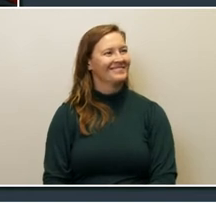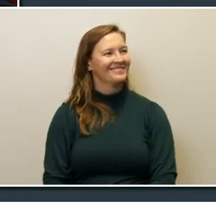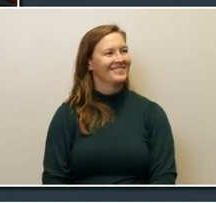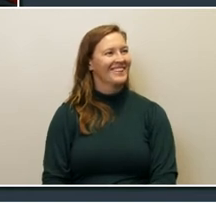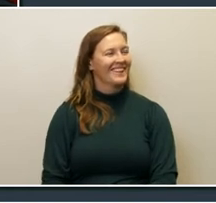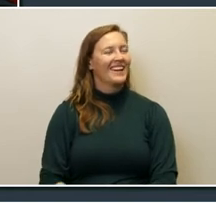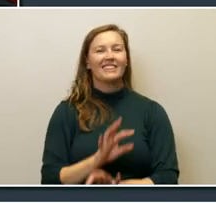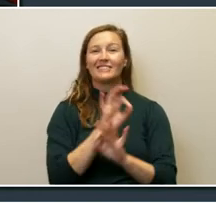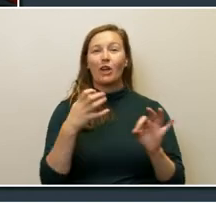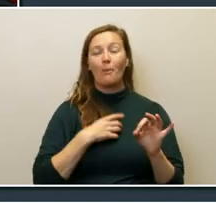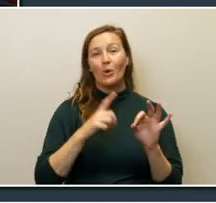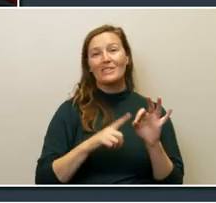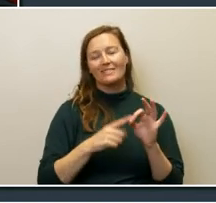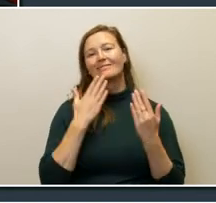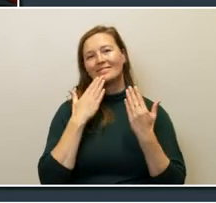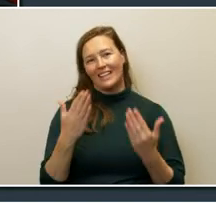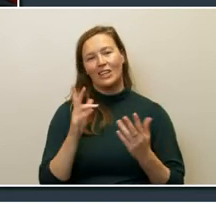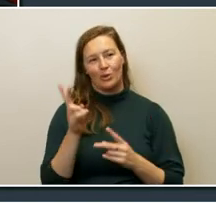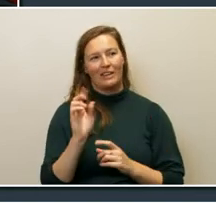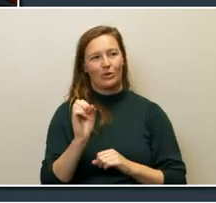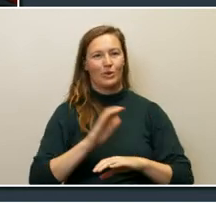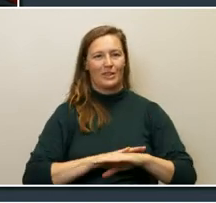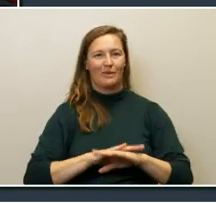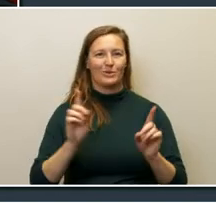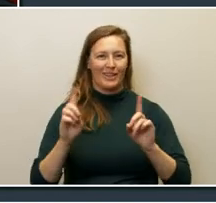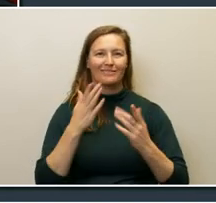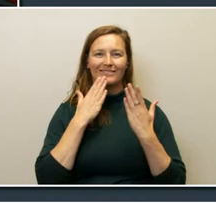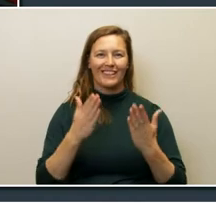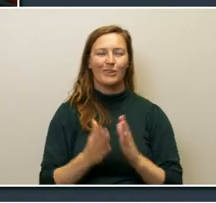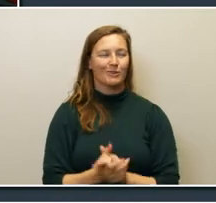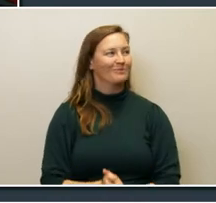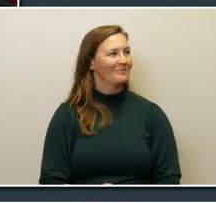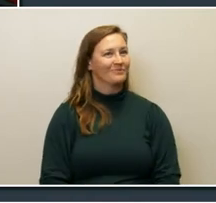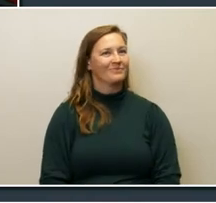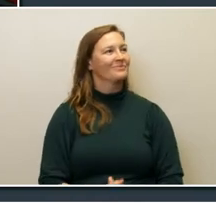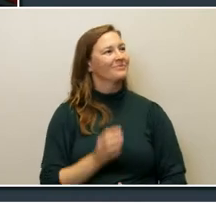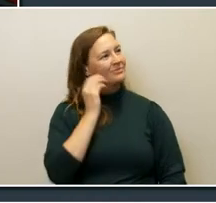doesn't look like there's any other questions. So thank you once again for your time today, John. Very good. Thank you.